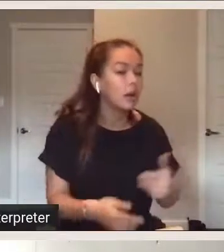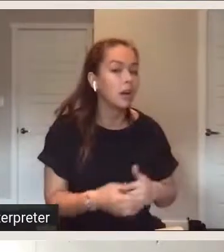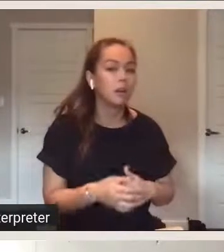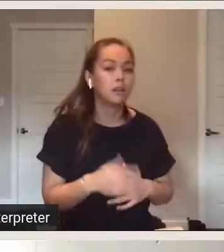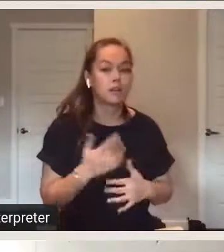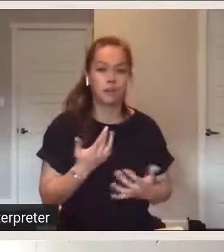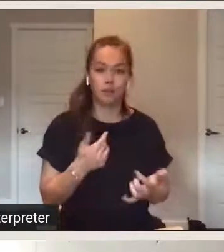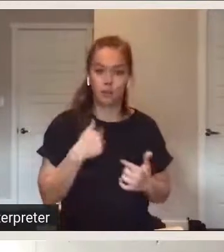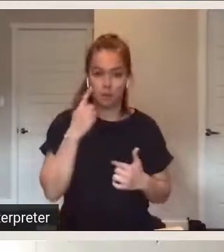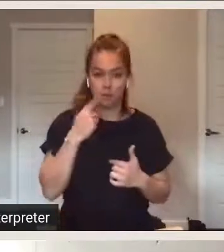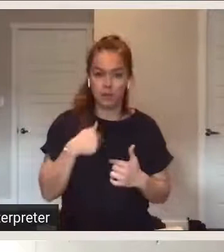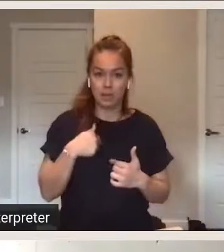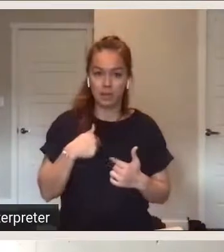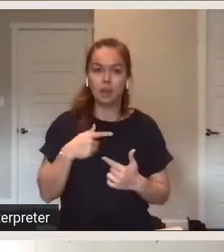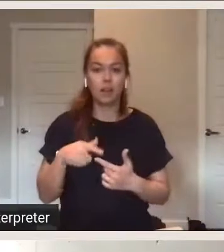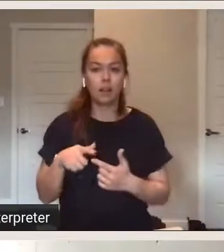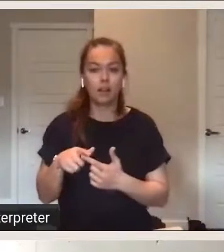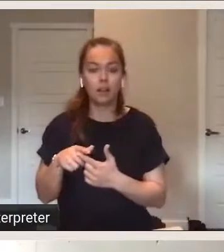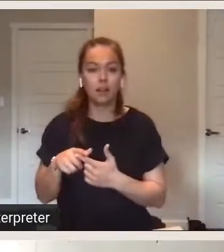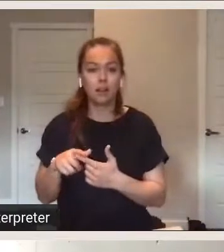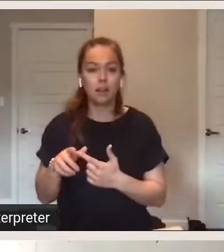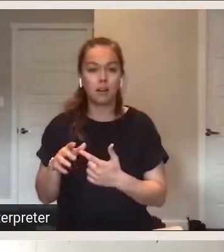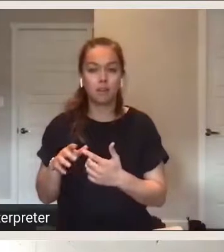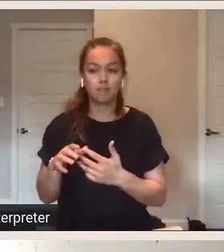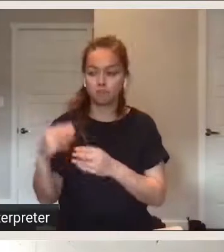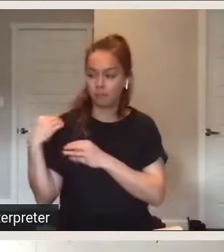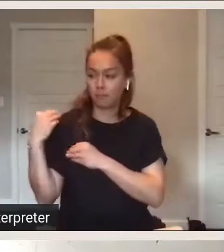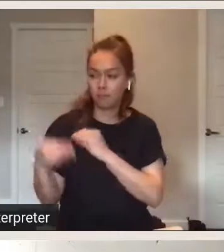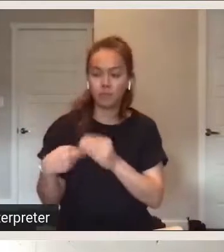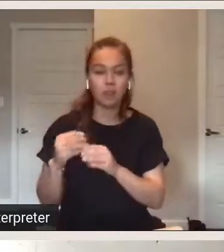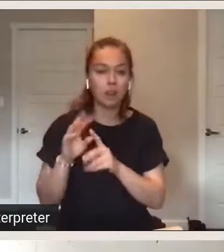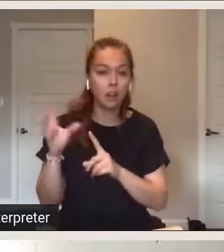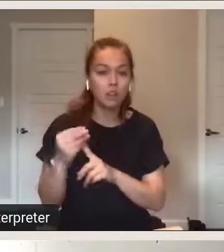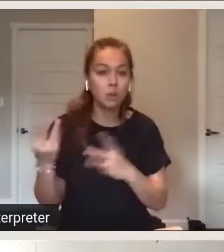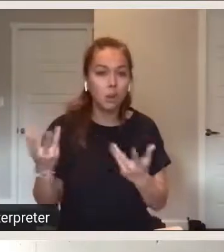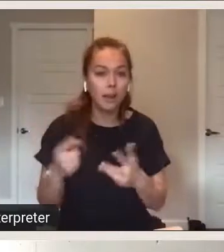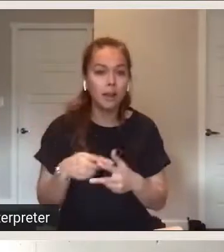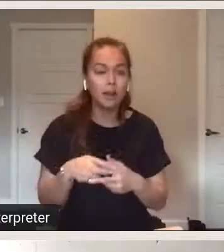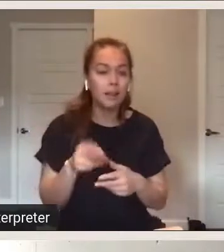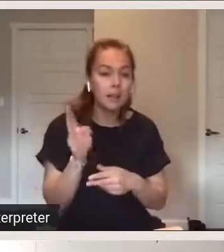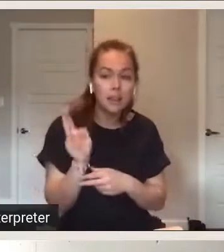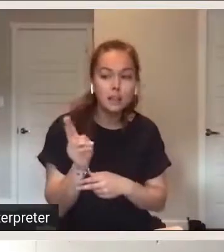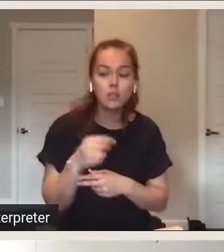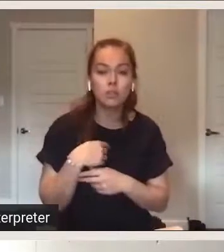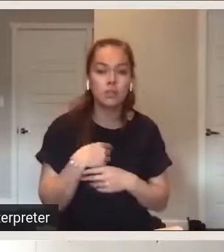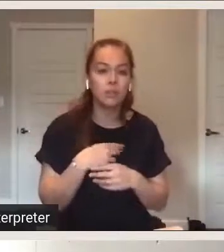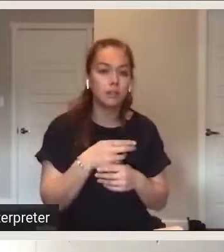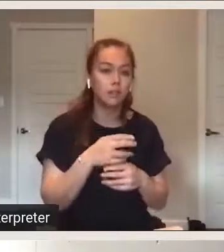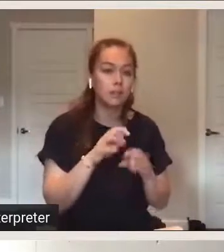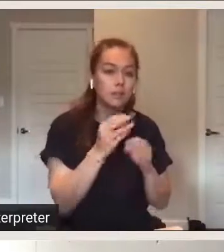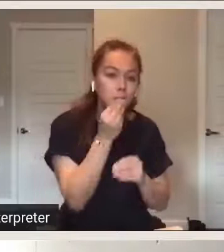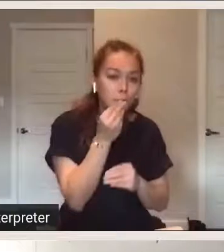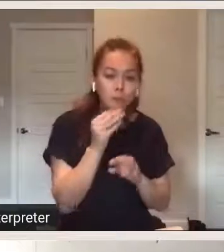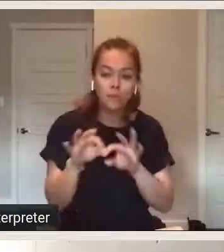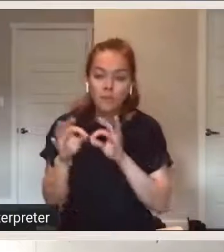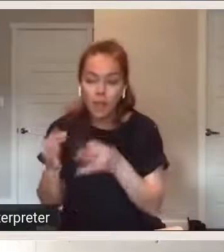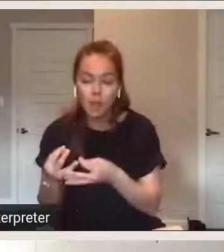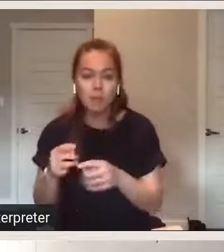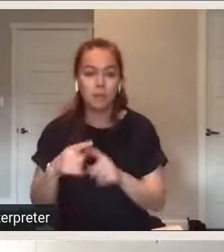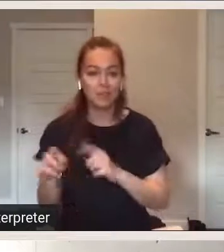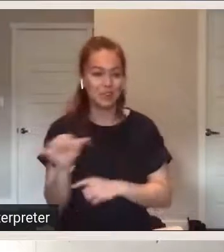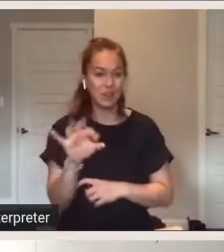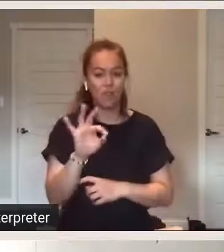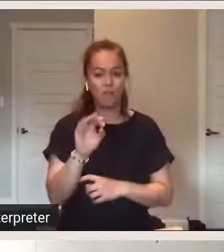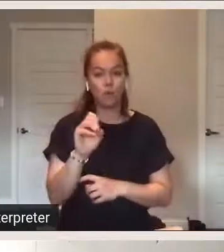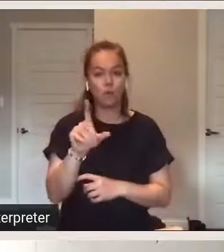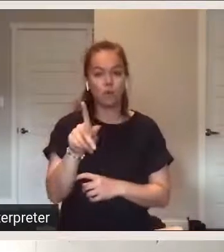it's always been the most direct like introduction and connection to the Philippines for me, even though I don't really fully understand it. I think